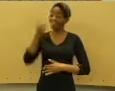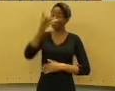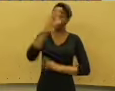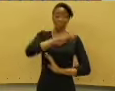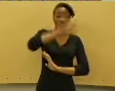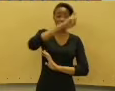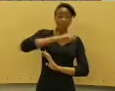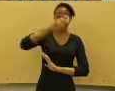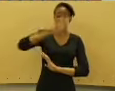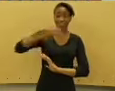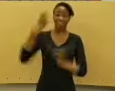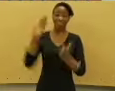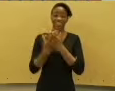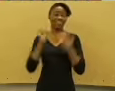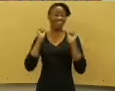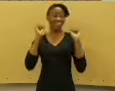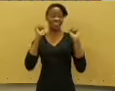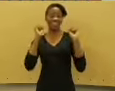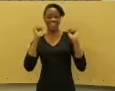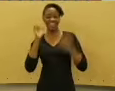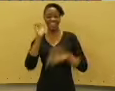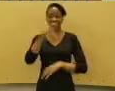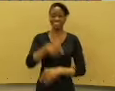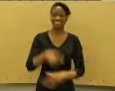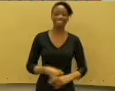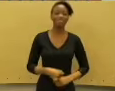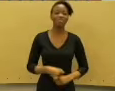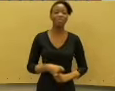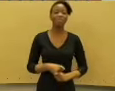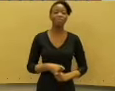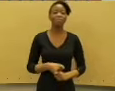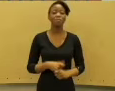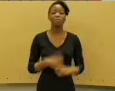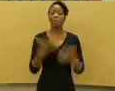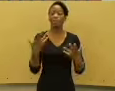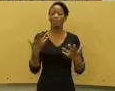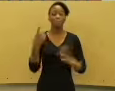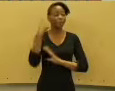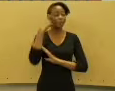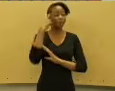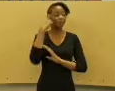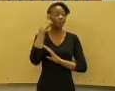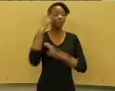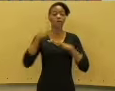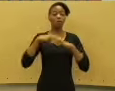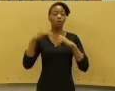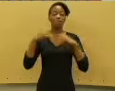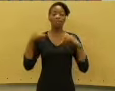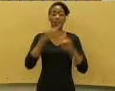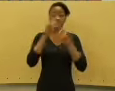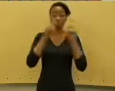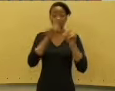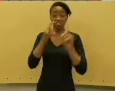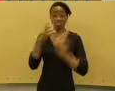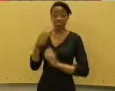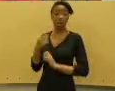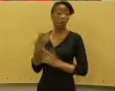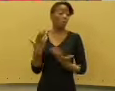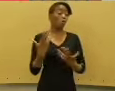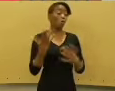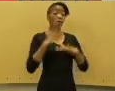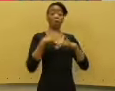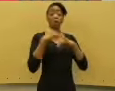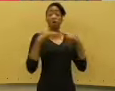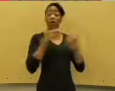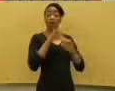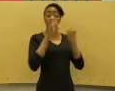you to dildos! Yes. All right, so I think we have questions online. We don't have any questions